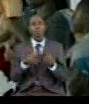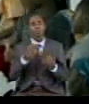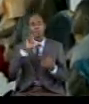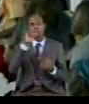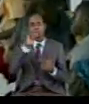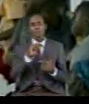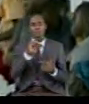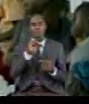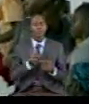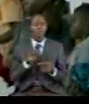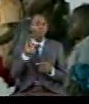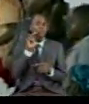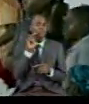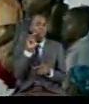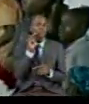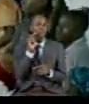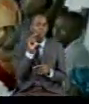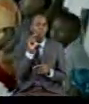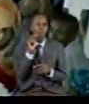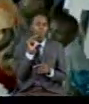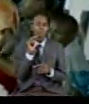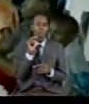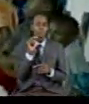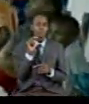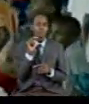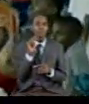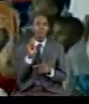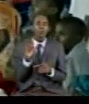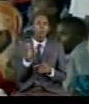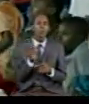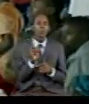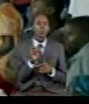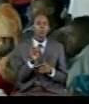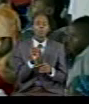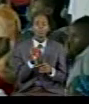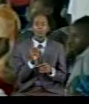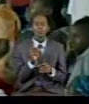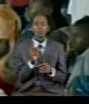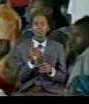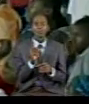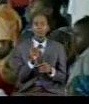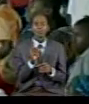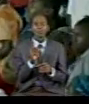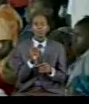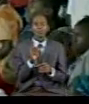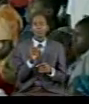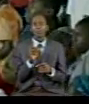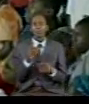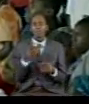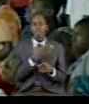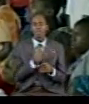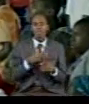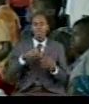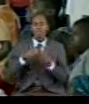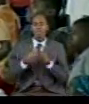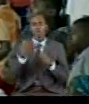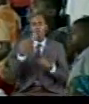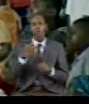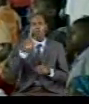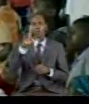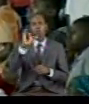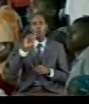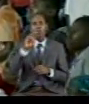a neighboring Benin city here, where inflammation of liver and kidney all